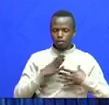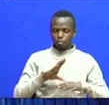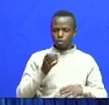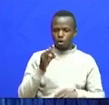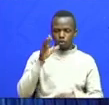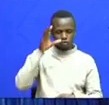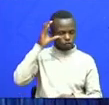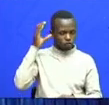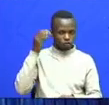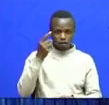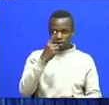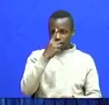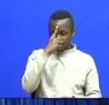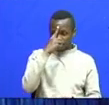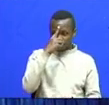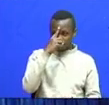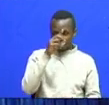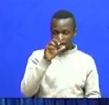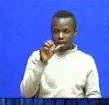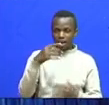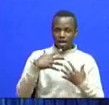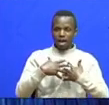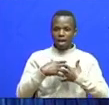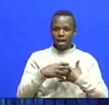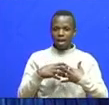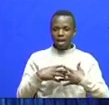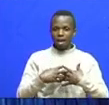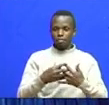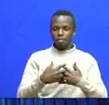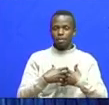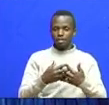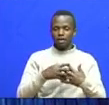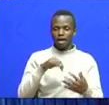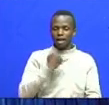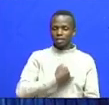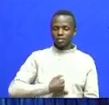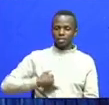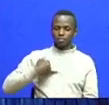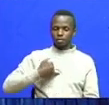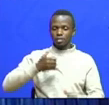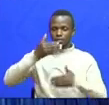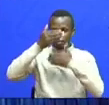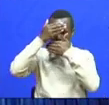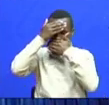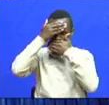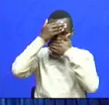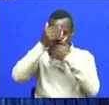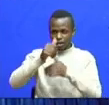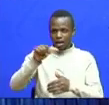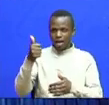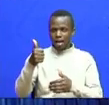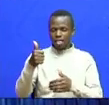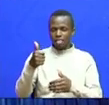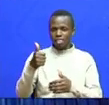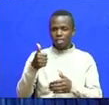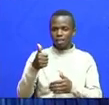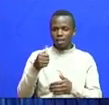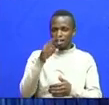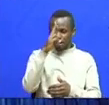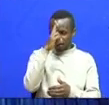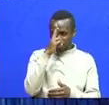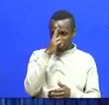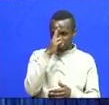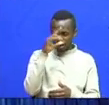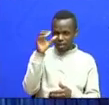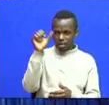India, the United States of America, Malaysia, Japan, Saudi Arabia, the Russian Federation, South Africa,